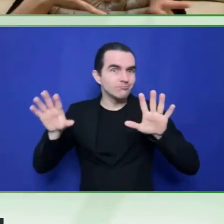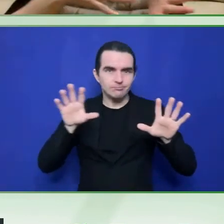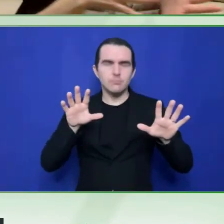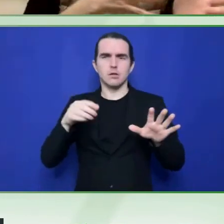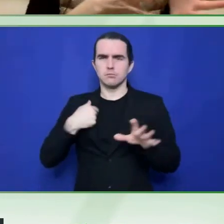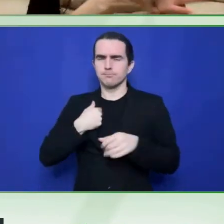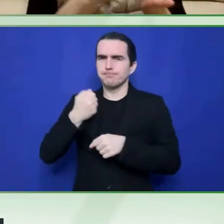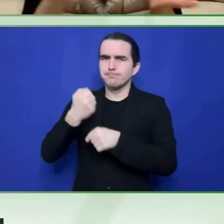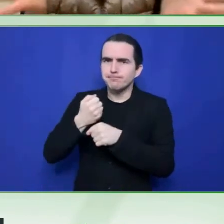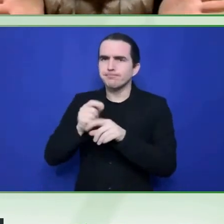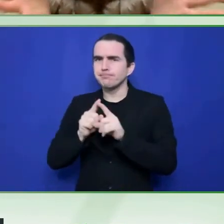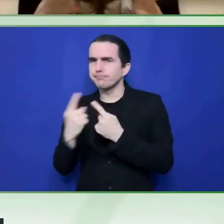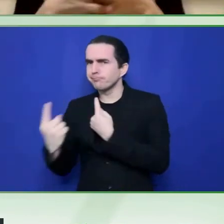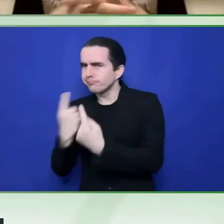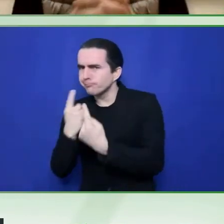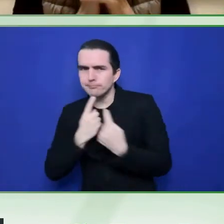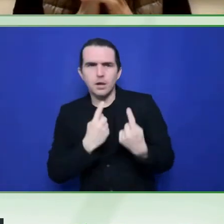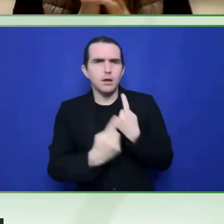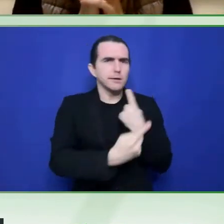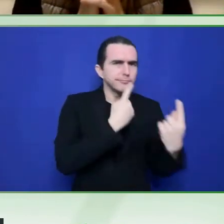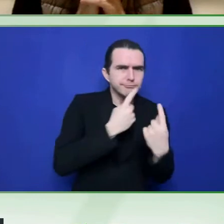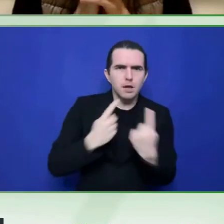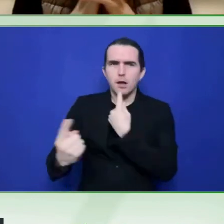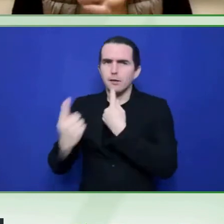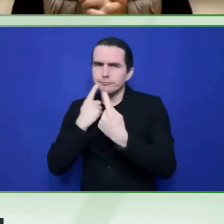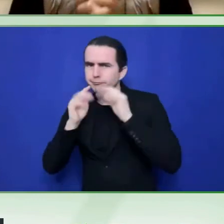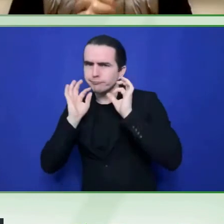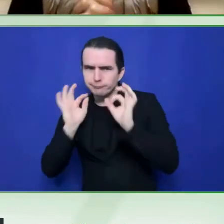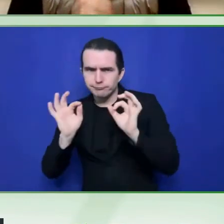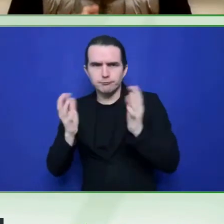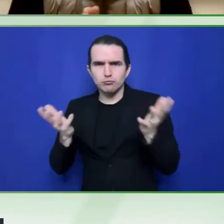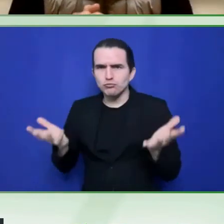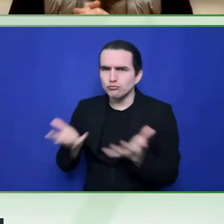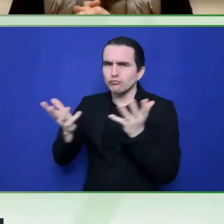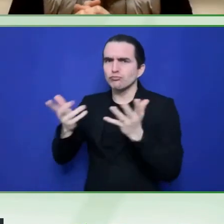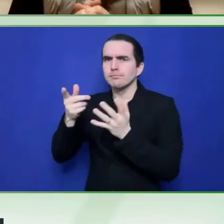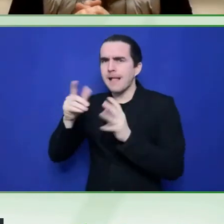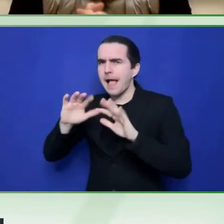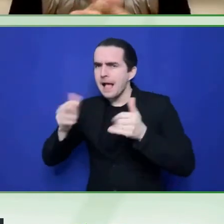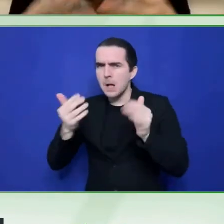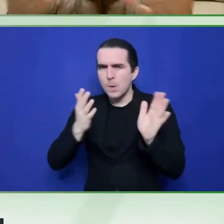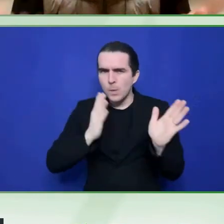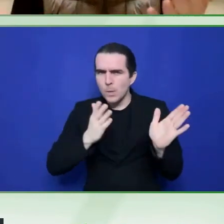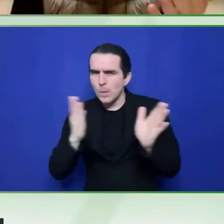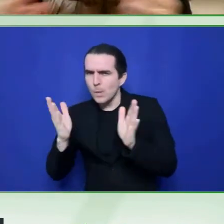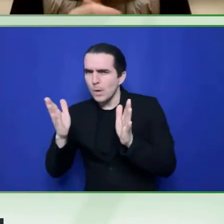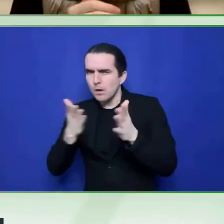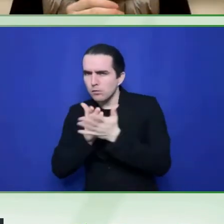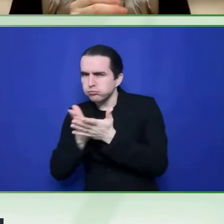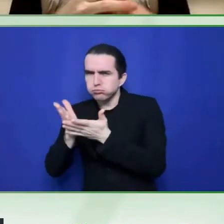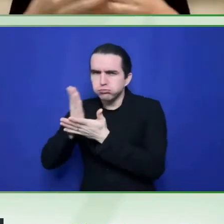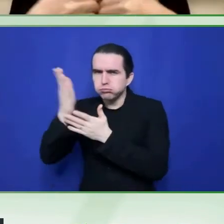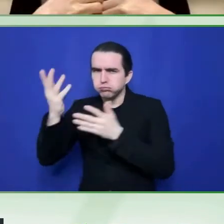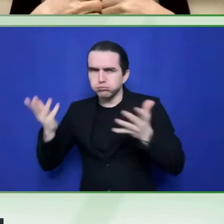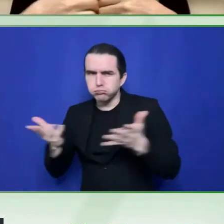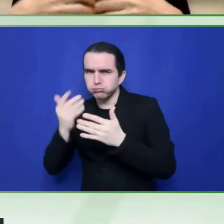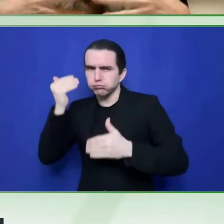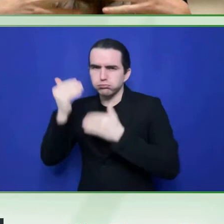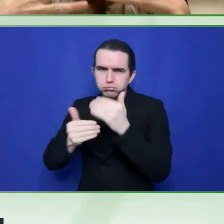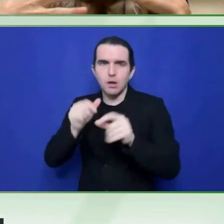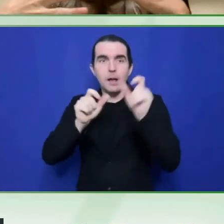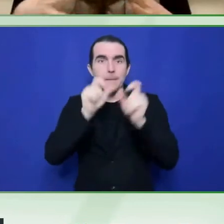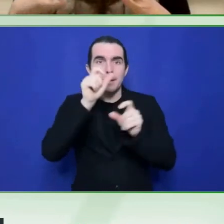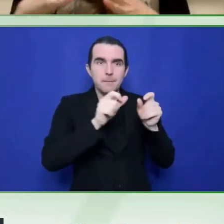we are going from production to different kind of industries. Next slide, please. And then, of course, automation. So for